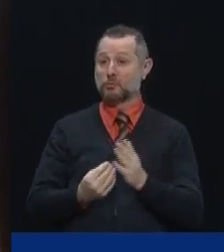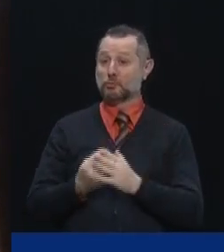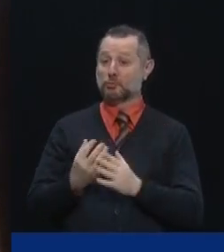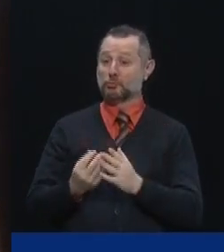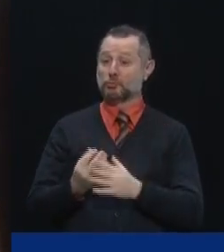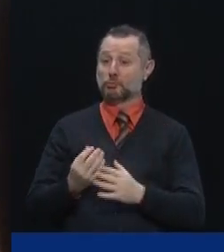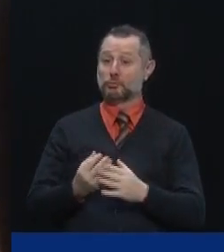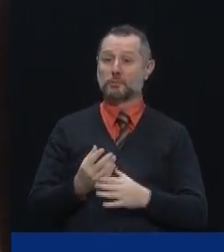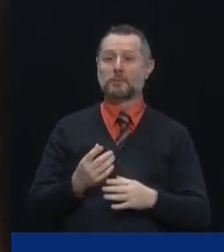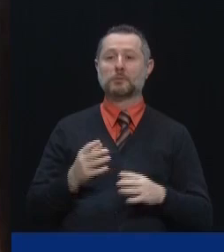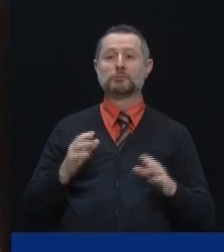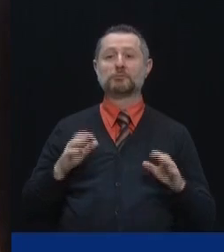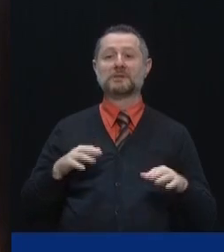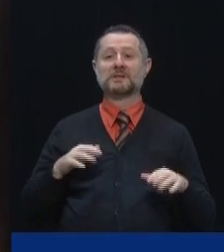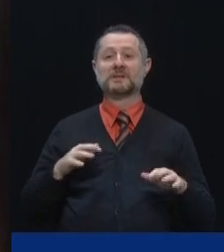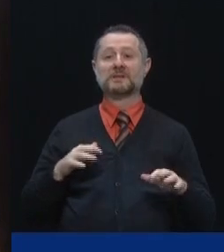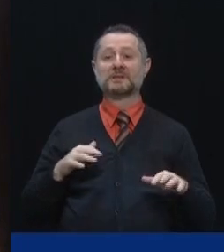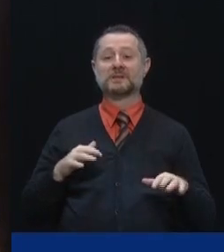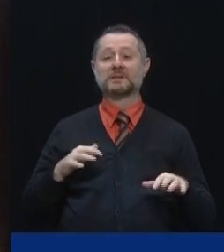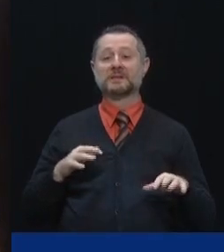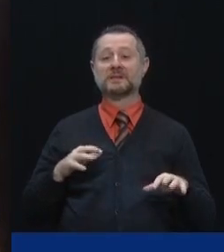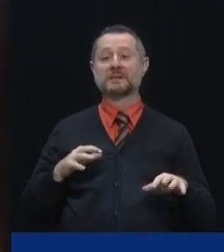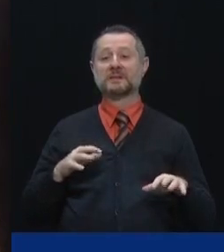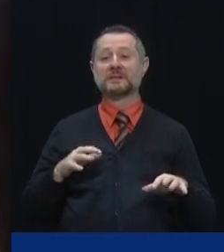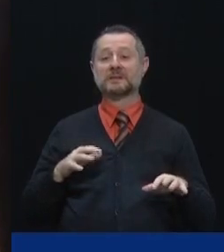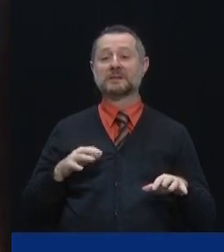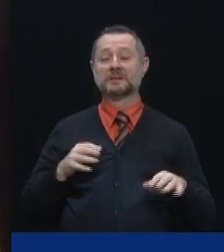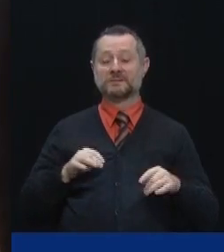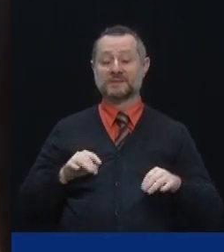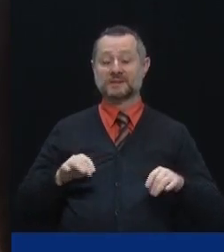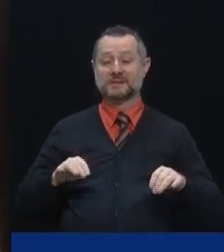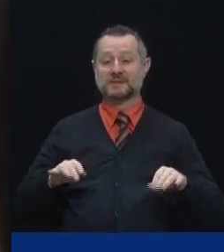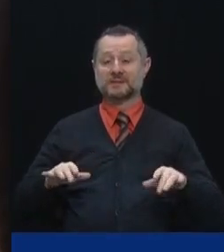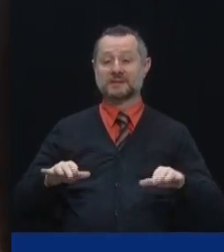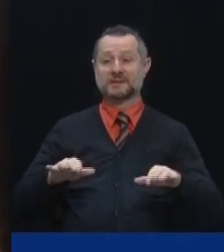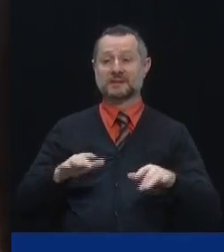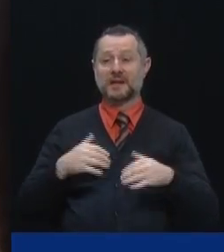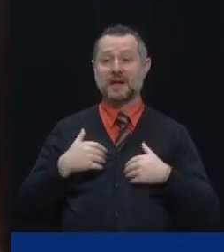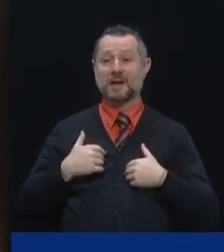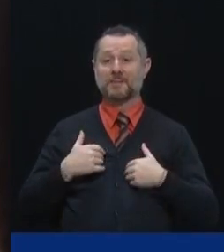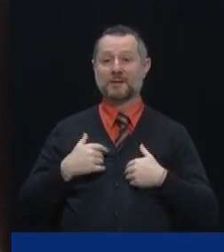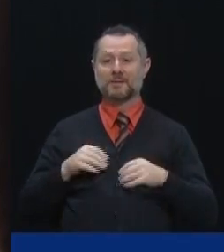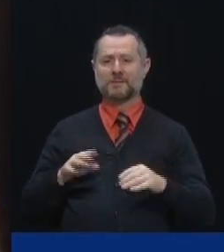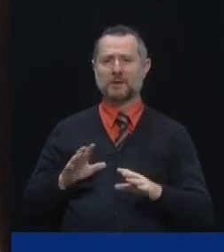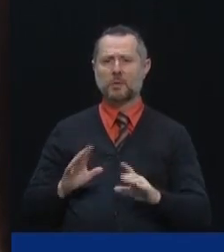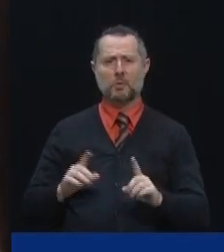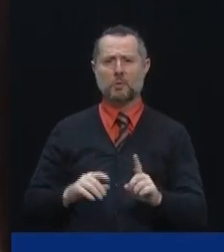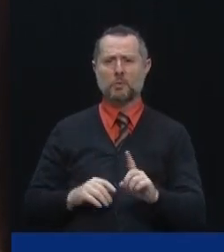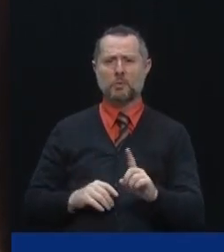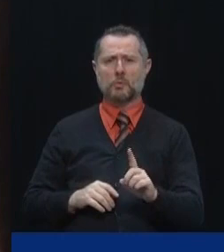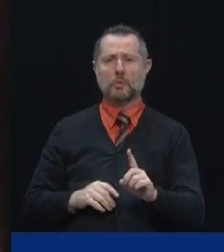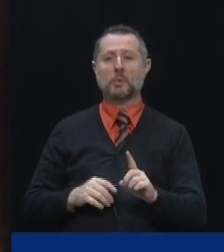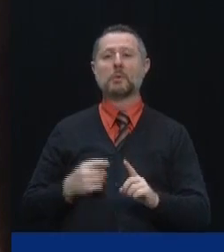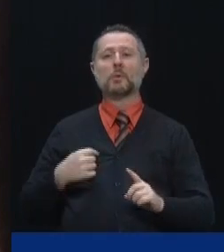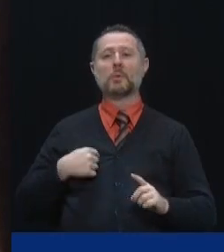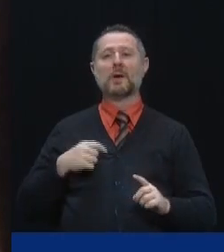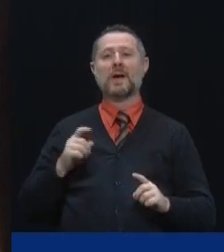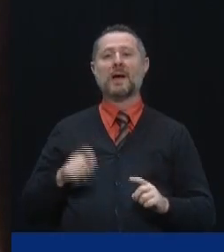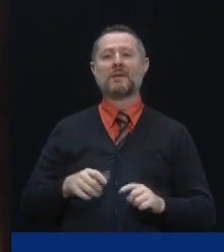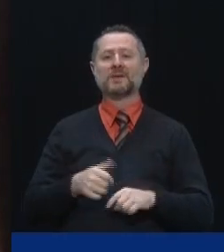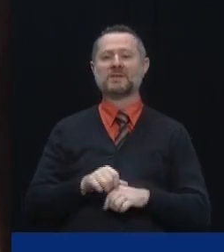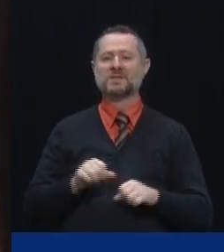the spring rains don't feed the flocks. We have to sow what we want to reap.